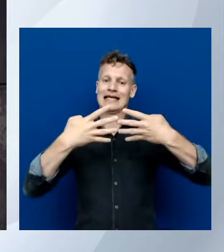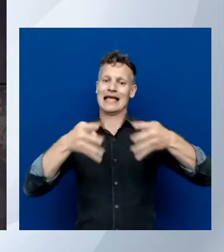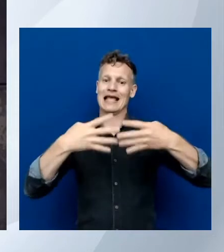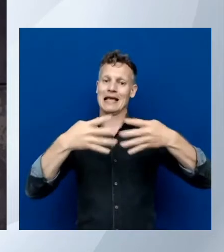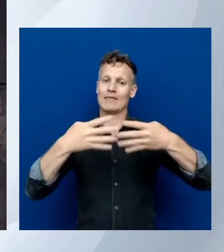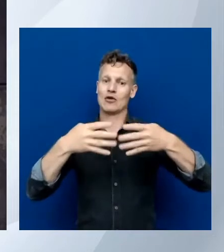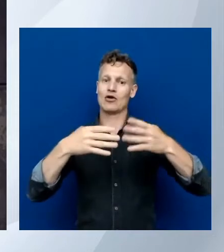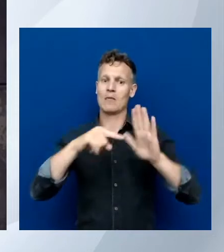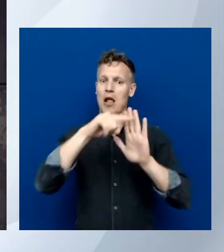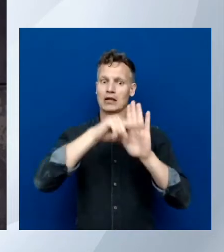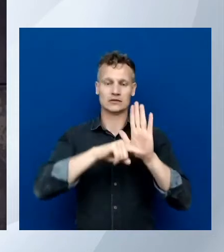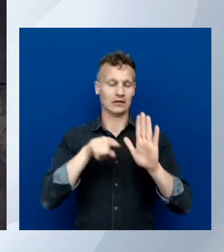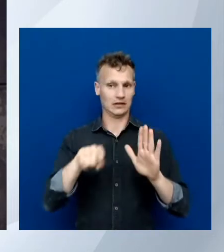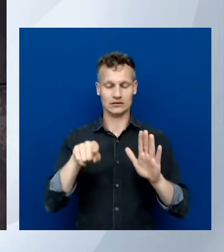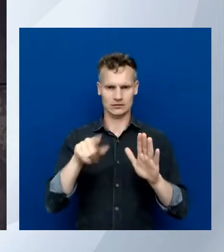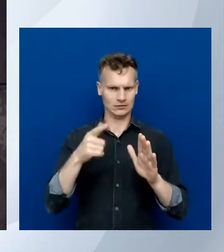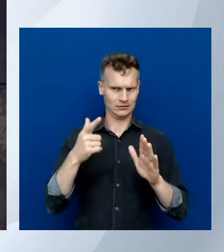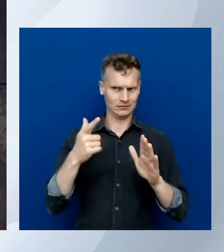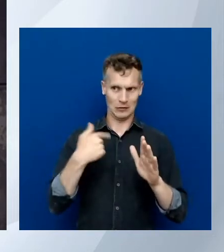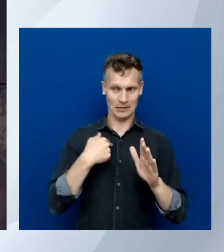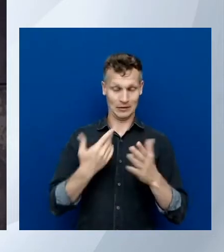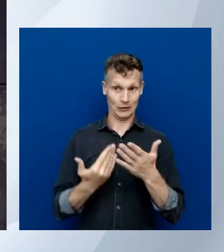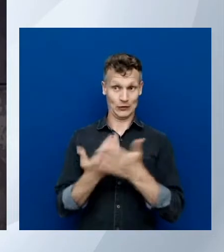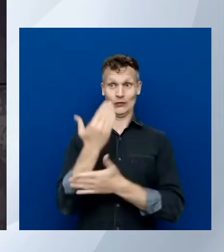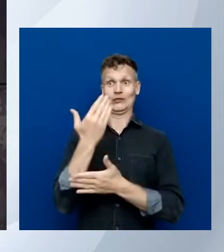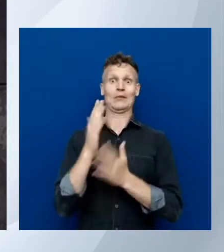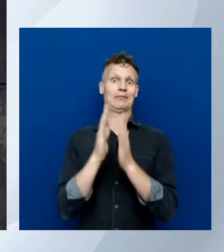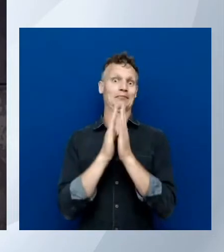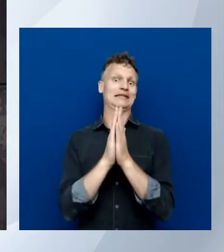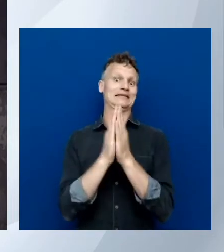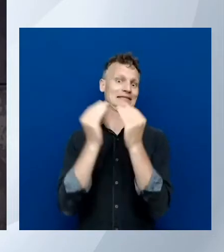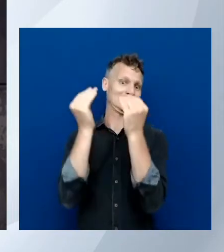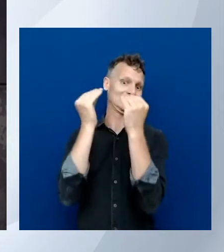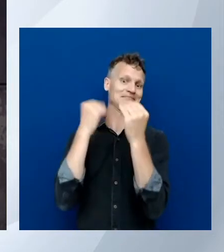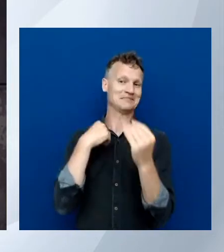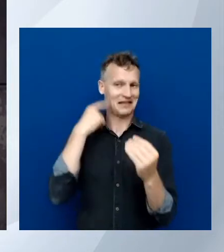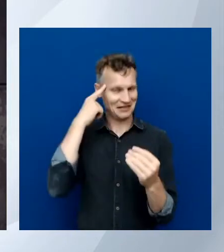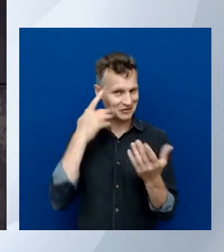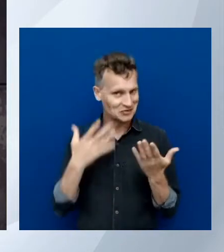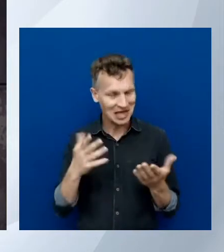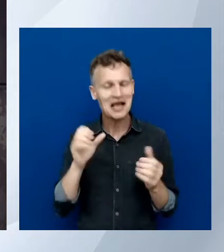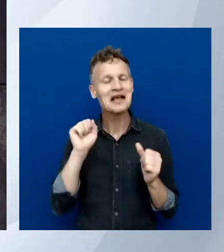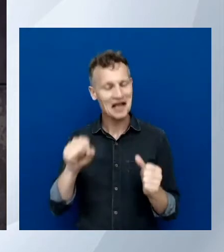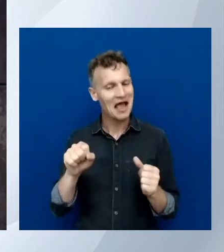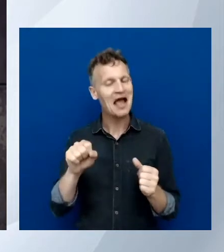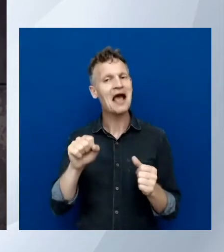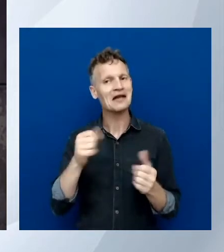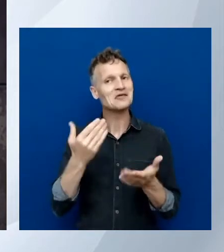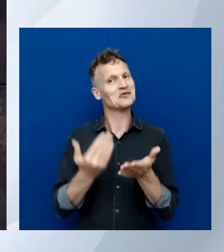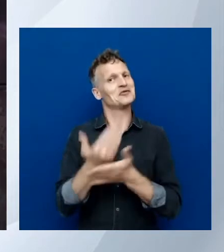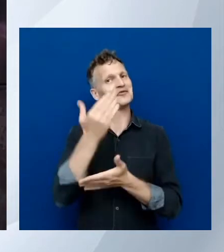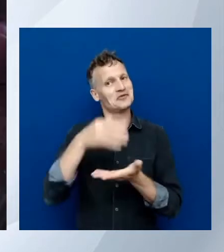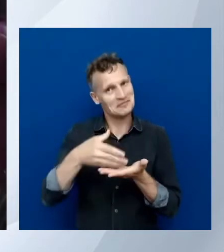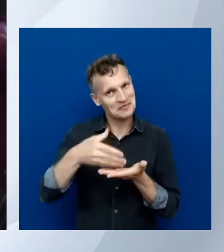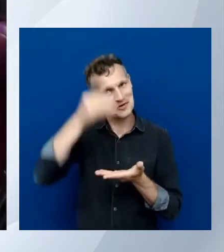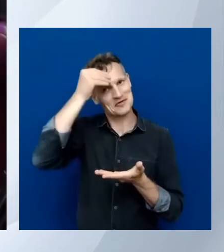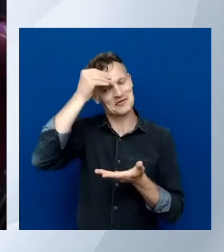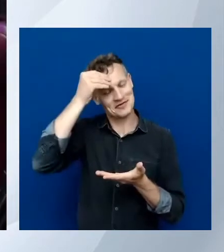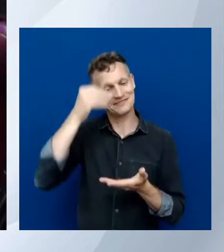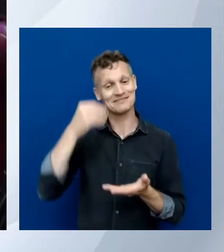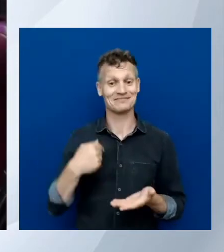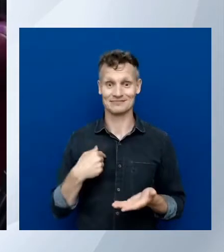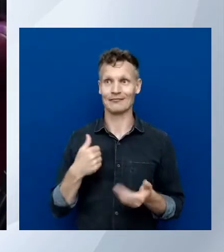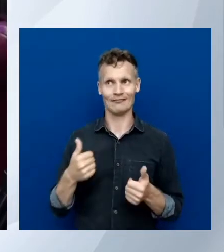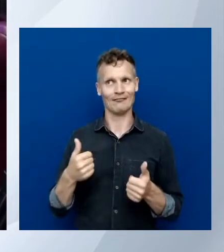So please enlighten to me. I think you will learn something today. Yeah, but that's great. Yeah. I need that. Yeah. Any last things you want to